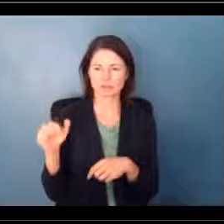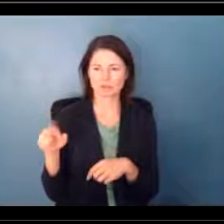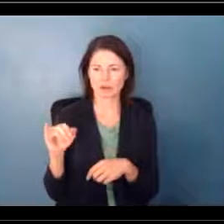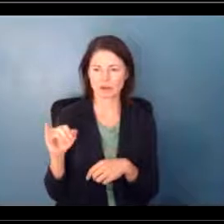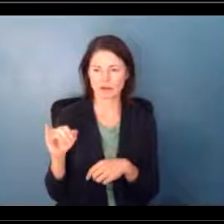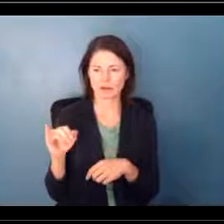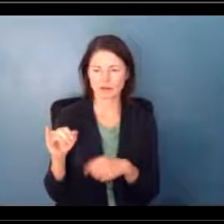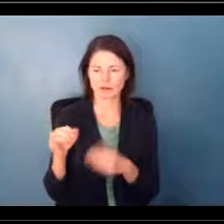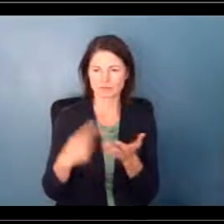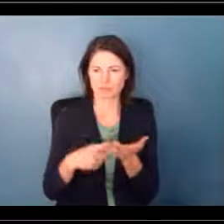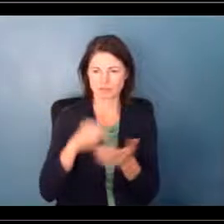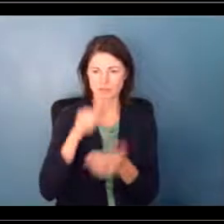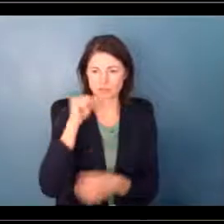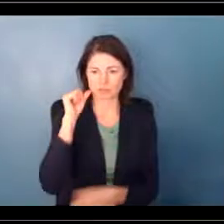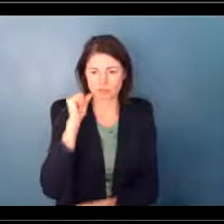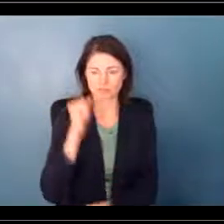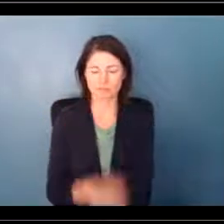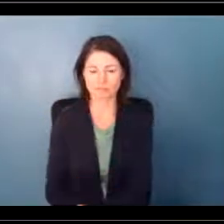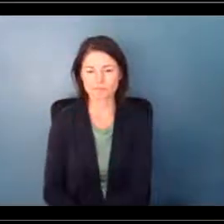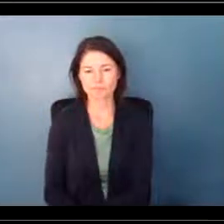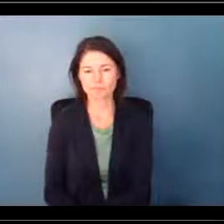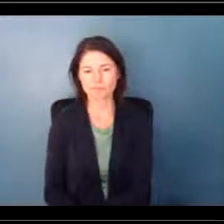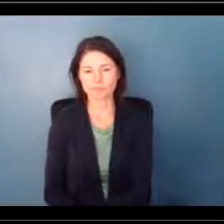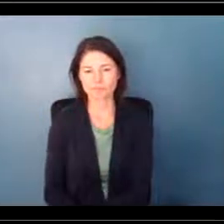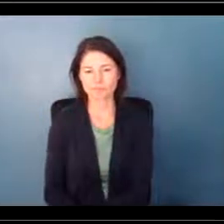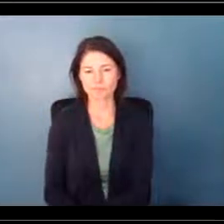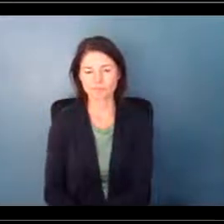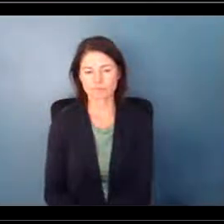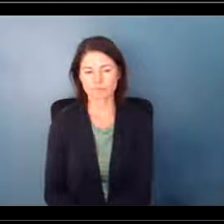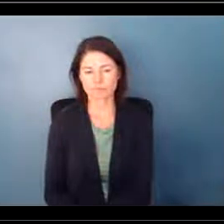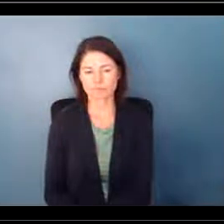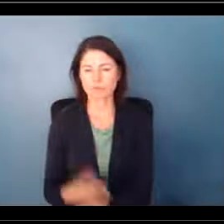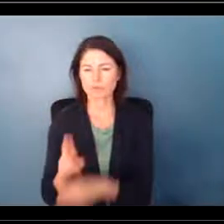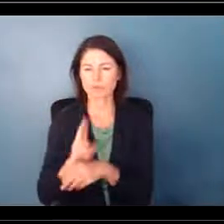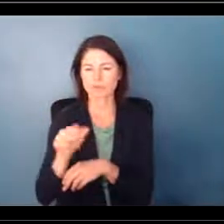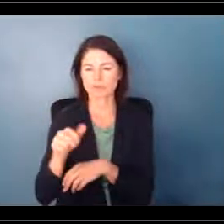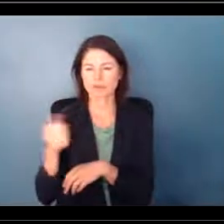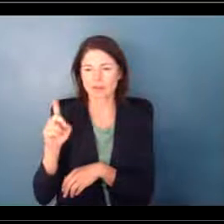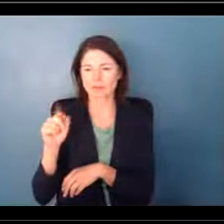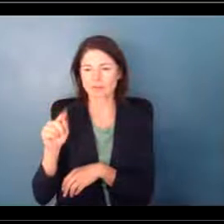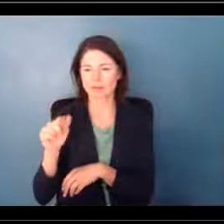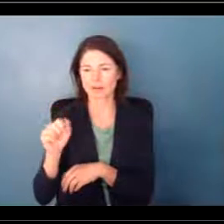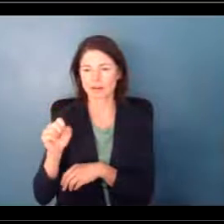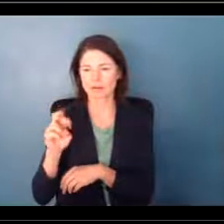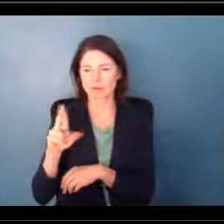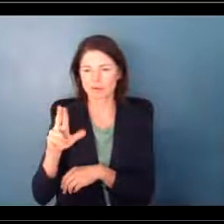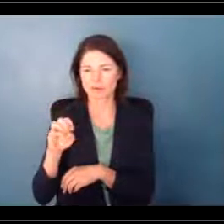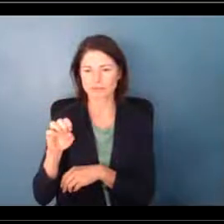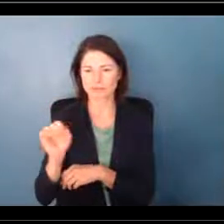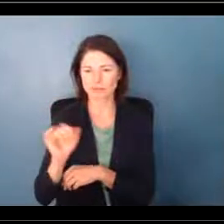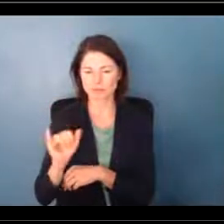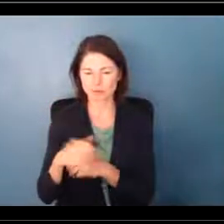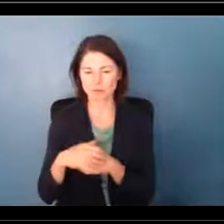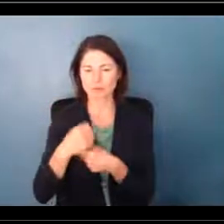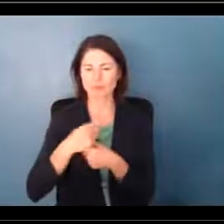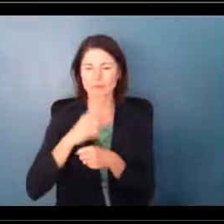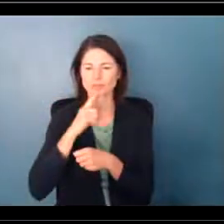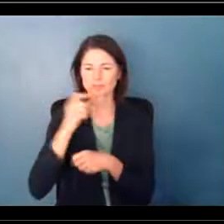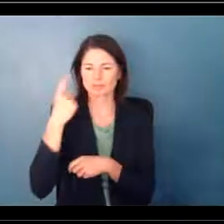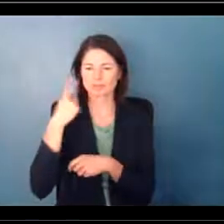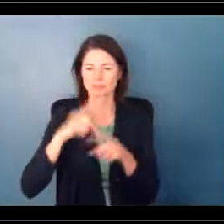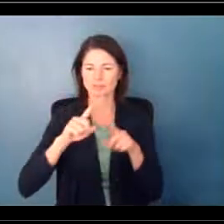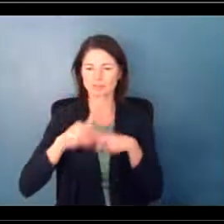discussed yesterday, and also utilizing other data sources, we really want to ensure that we understand the types